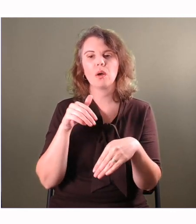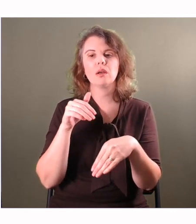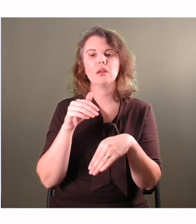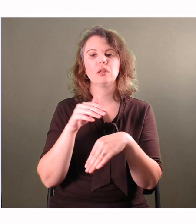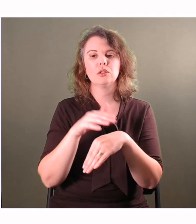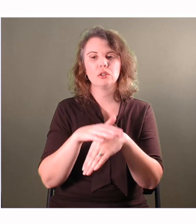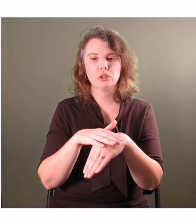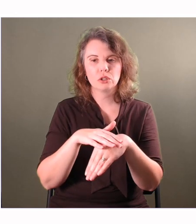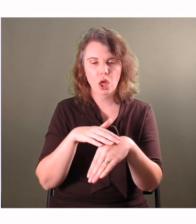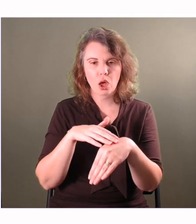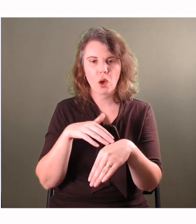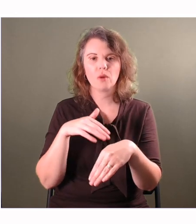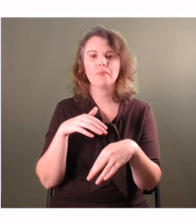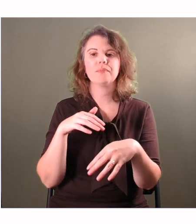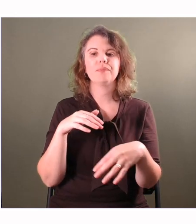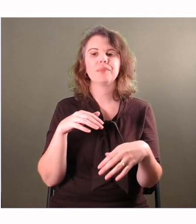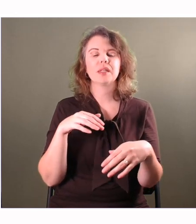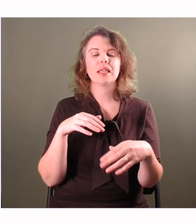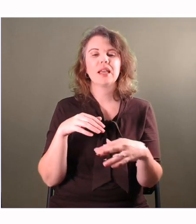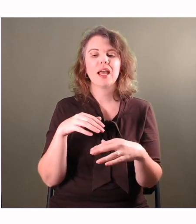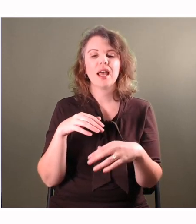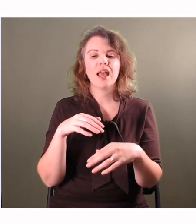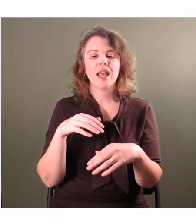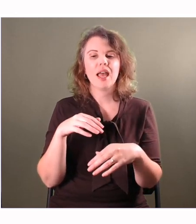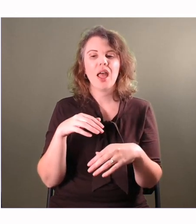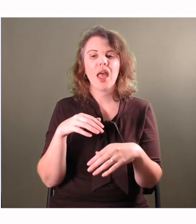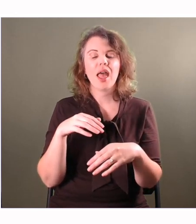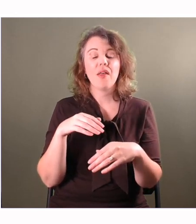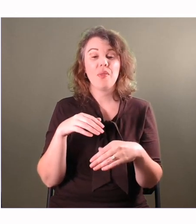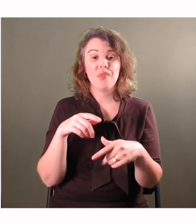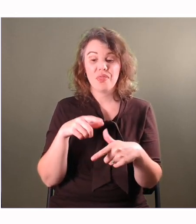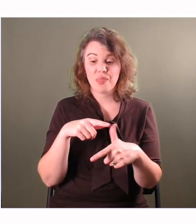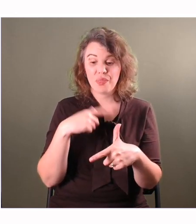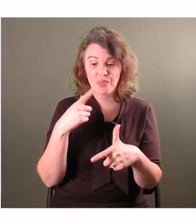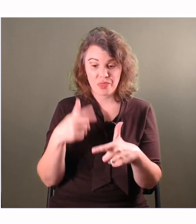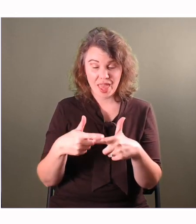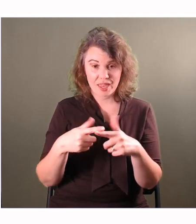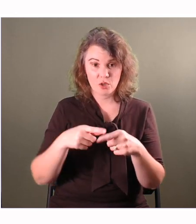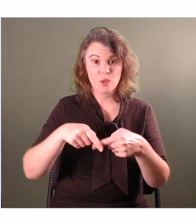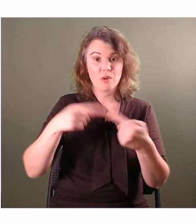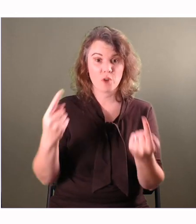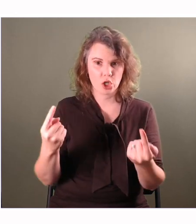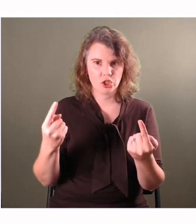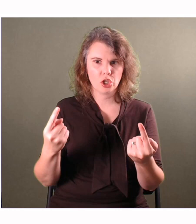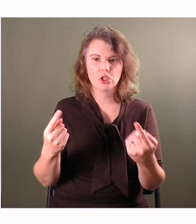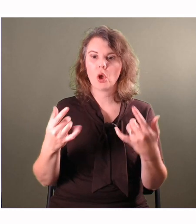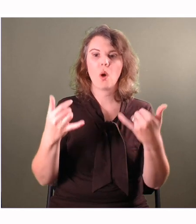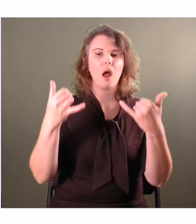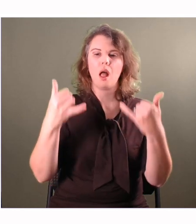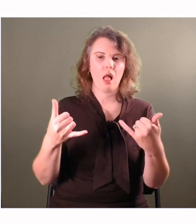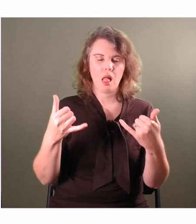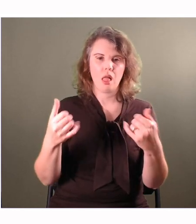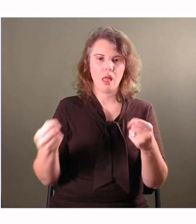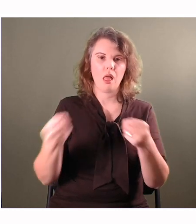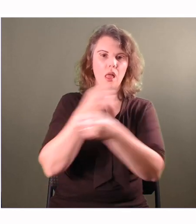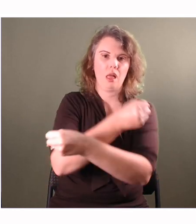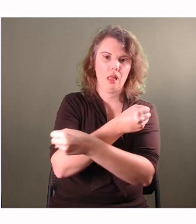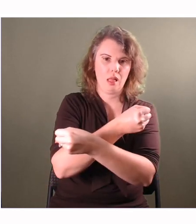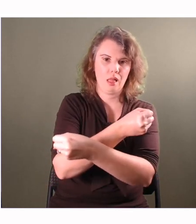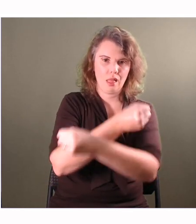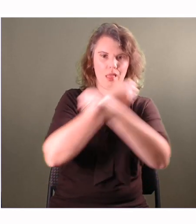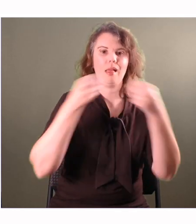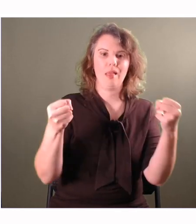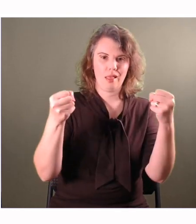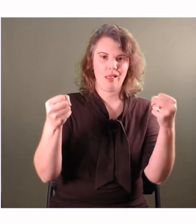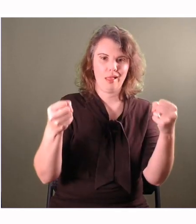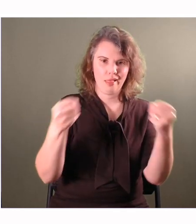Hess, Fess, Bang, Bang, and we reverse it, so now f is a coda. Third